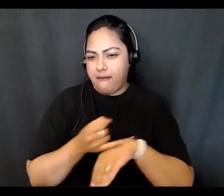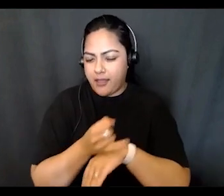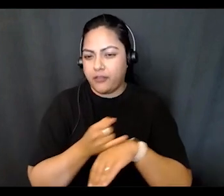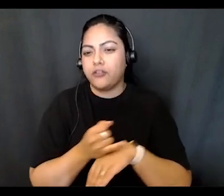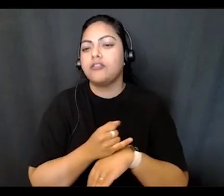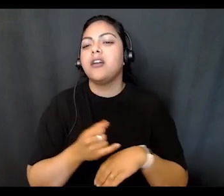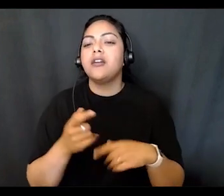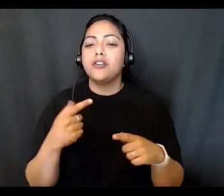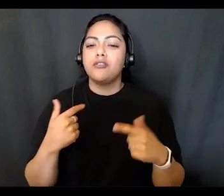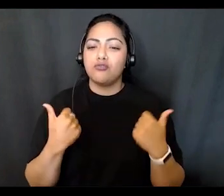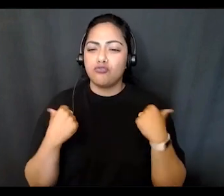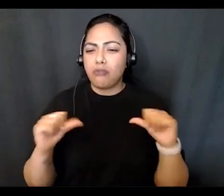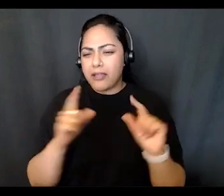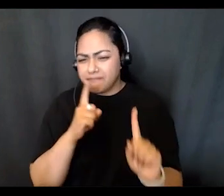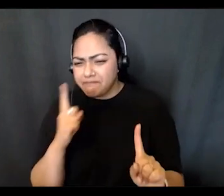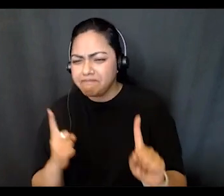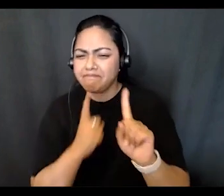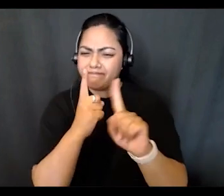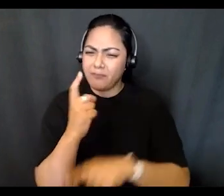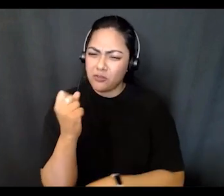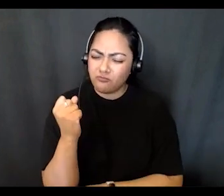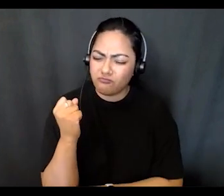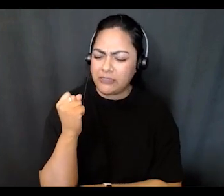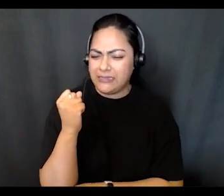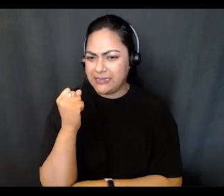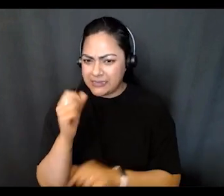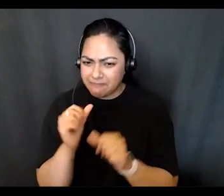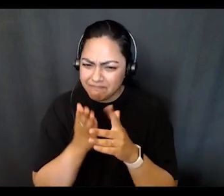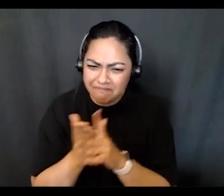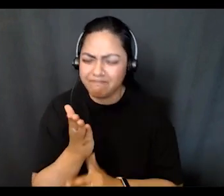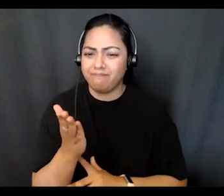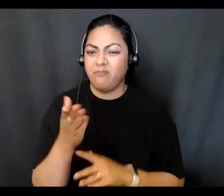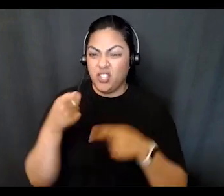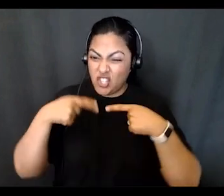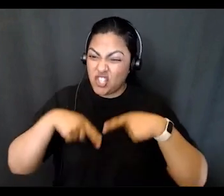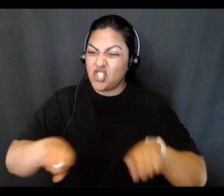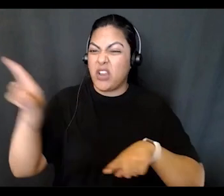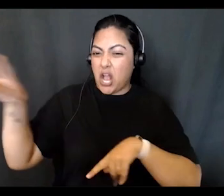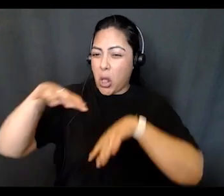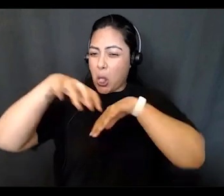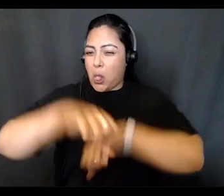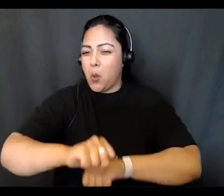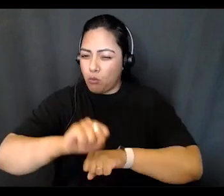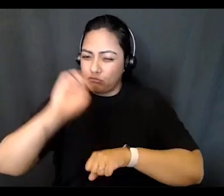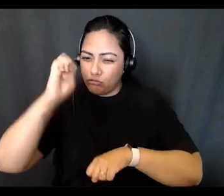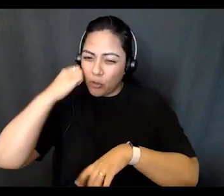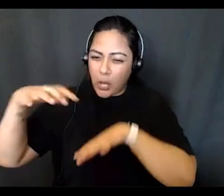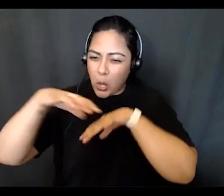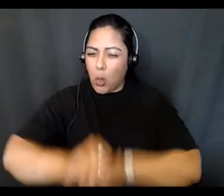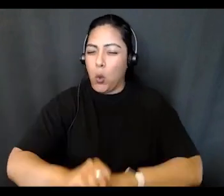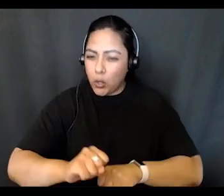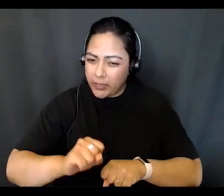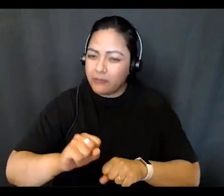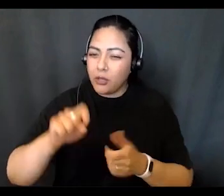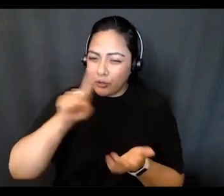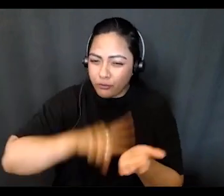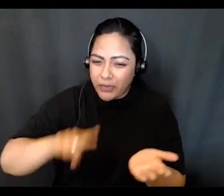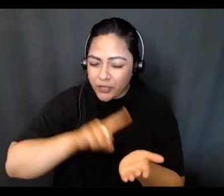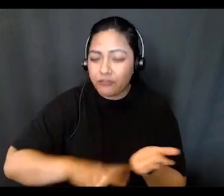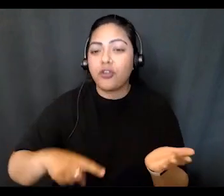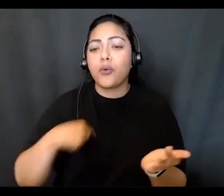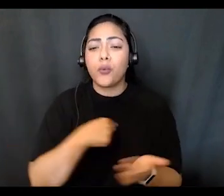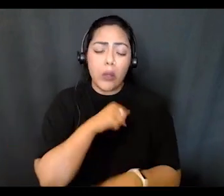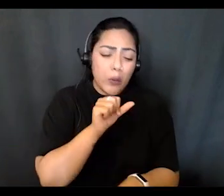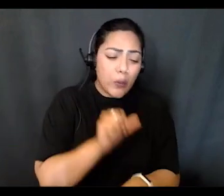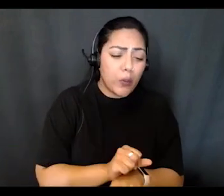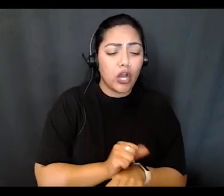striving for self-determination and decolonial futures. We live, work, and play, yes, thank you,